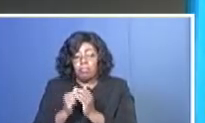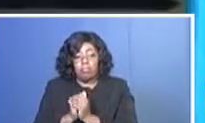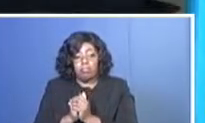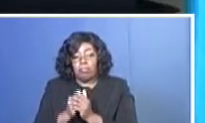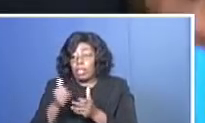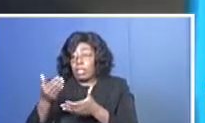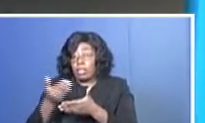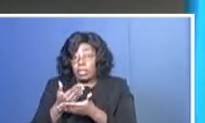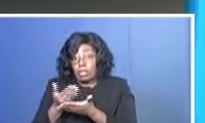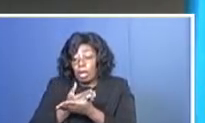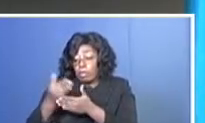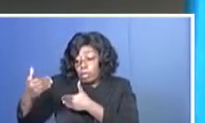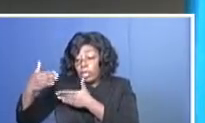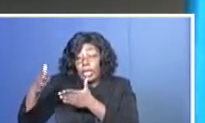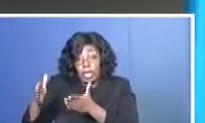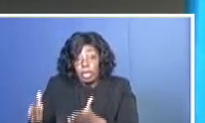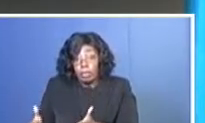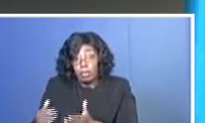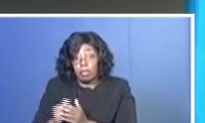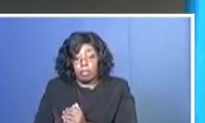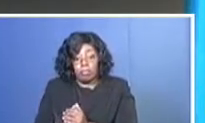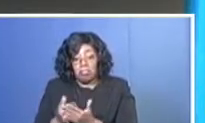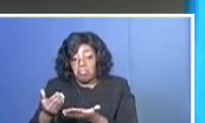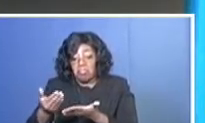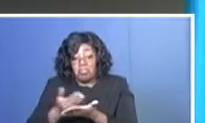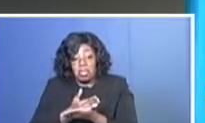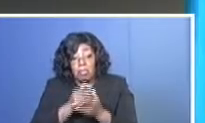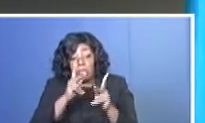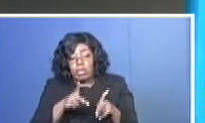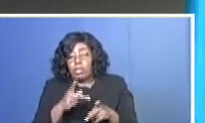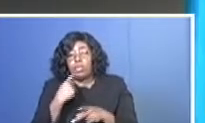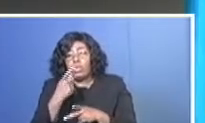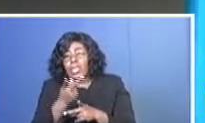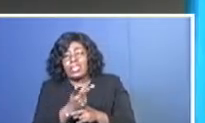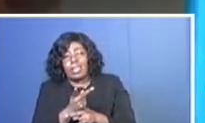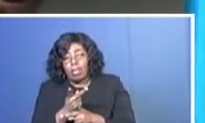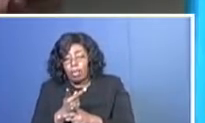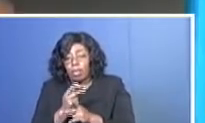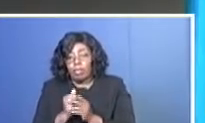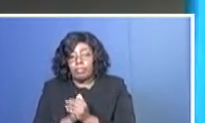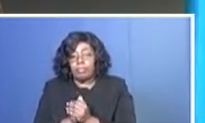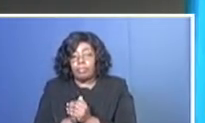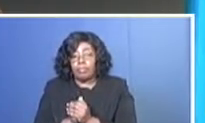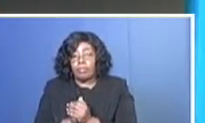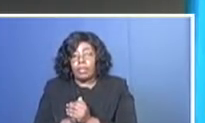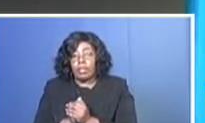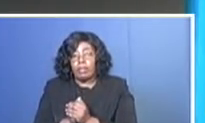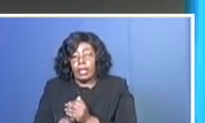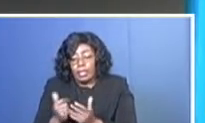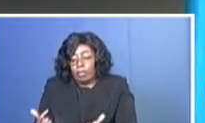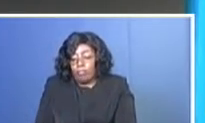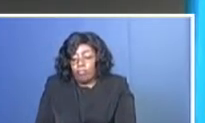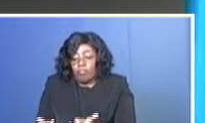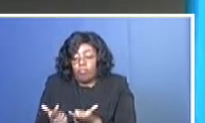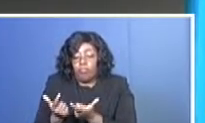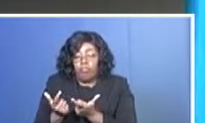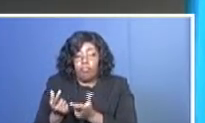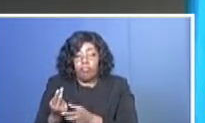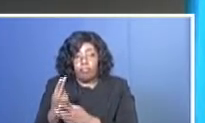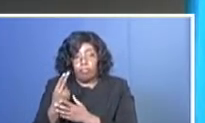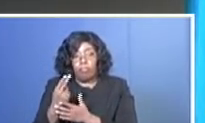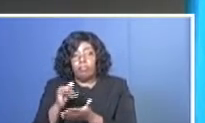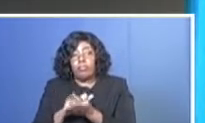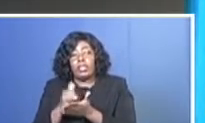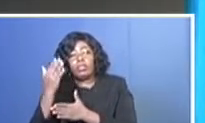who were neighbors, some who were persons who cared, and they pulled me up. And that